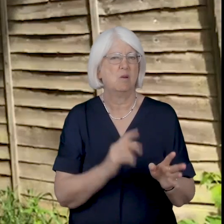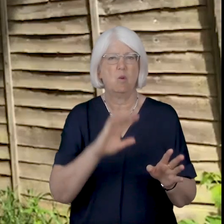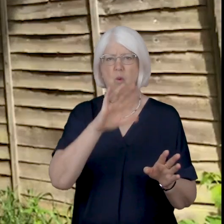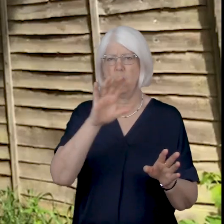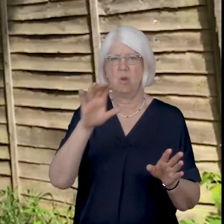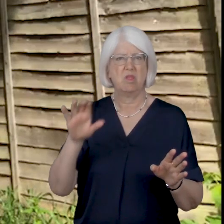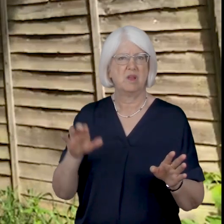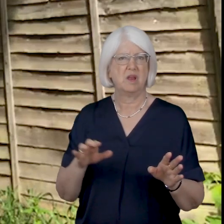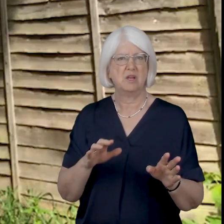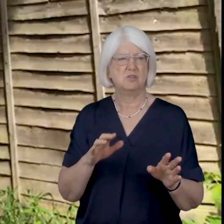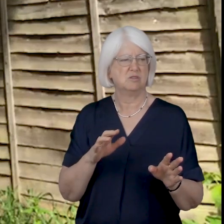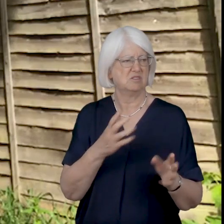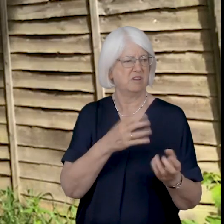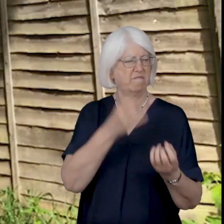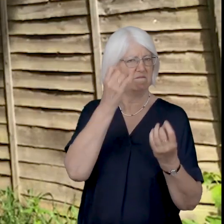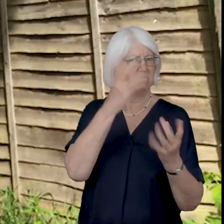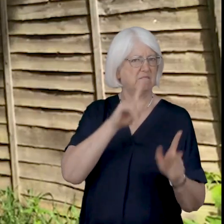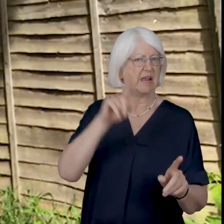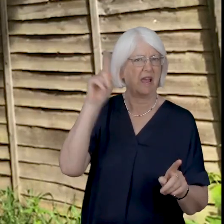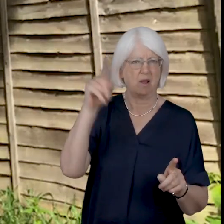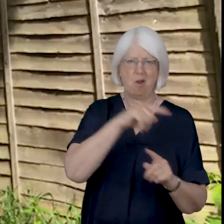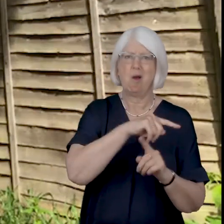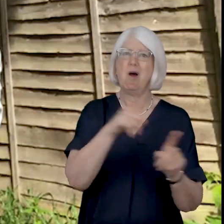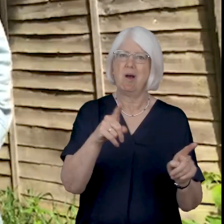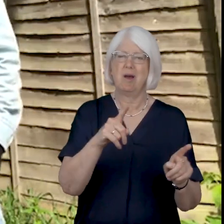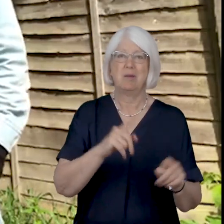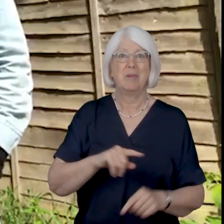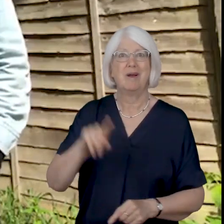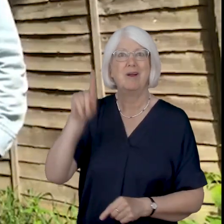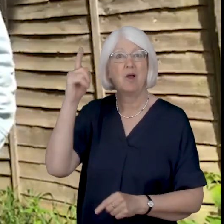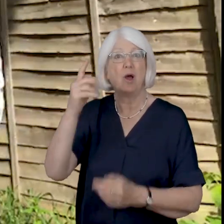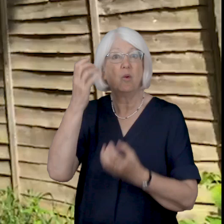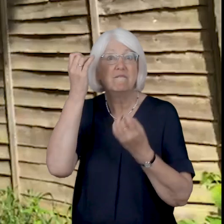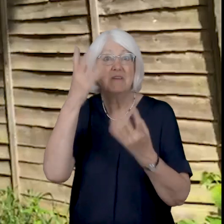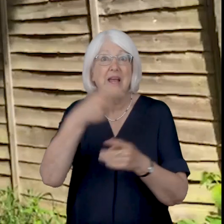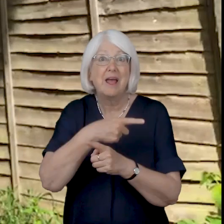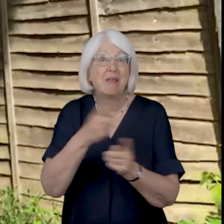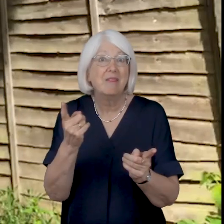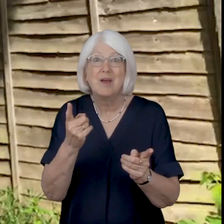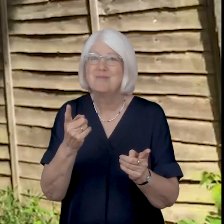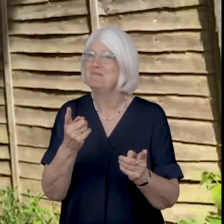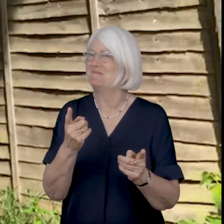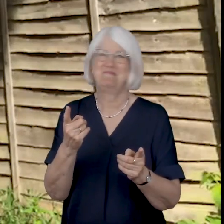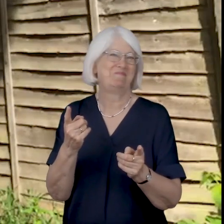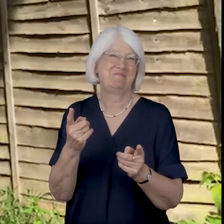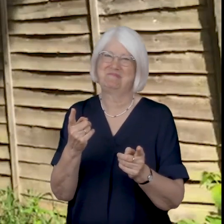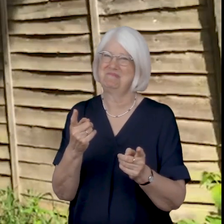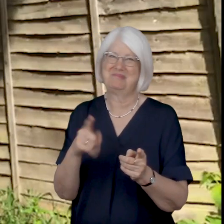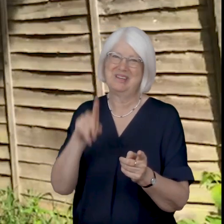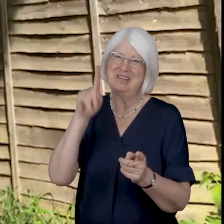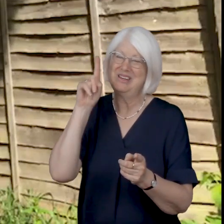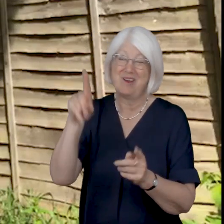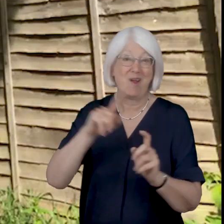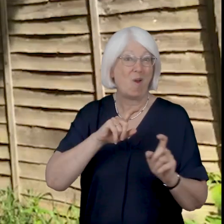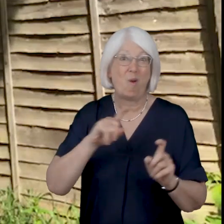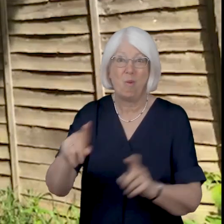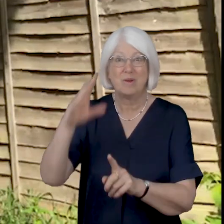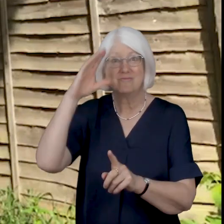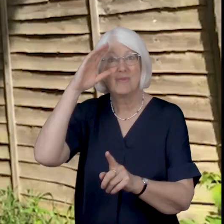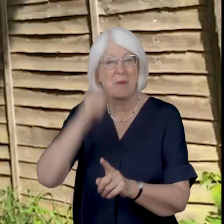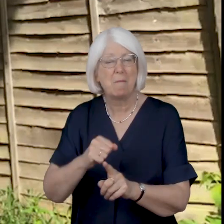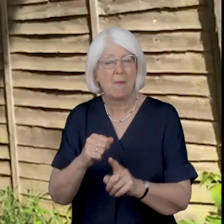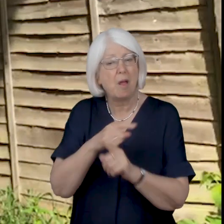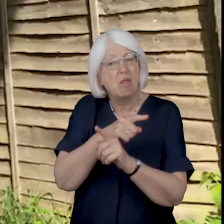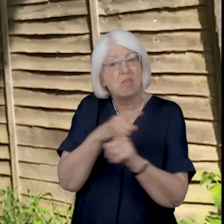the nations that forget God. But God will never forget the needy. The hope of the afflicted